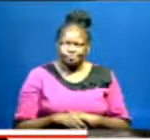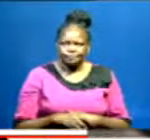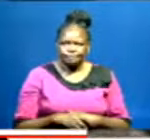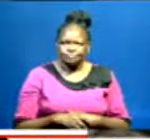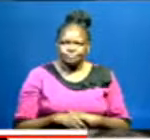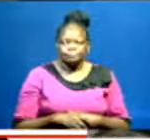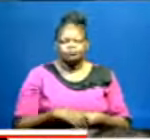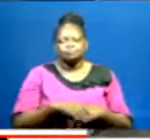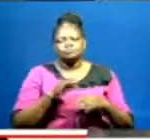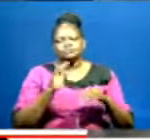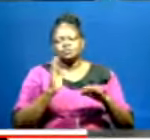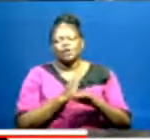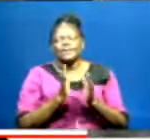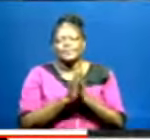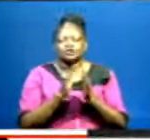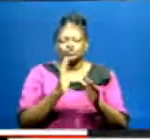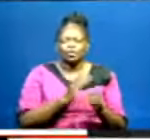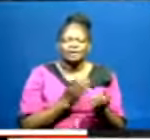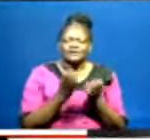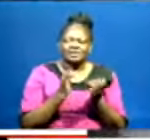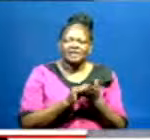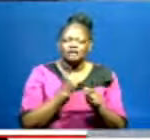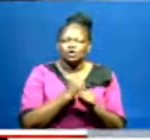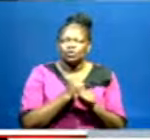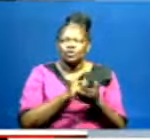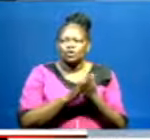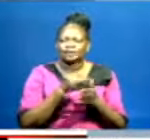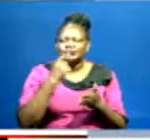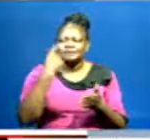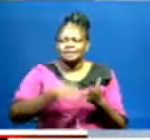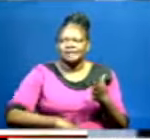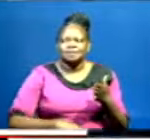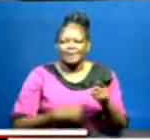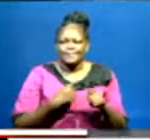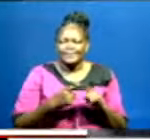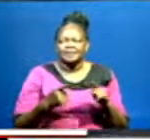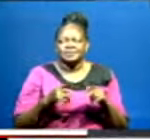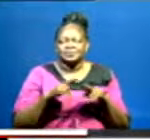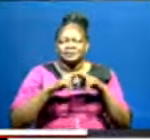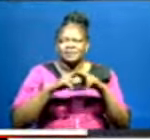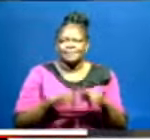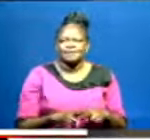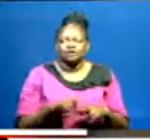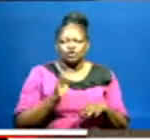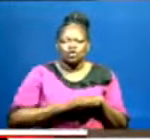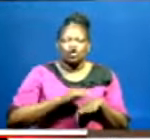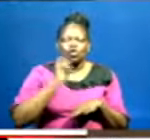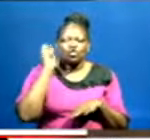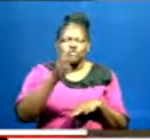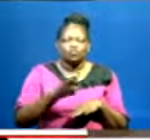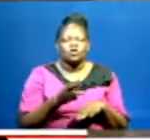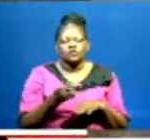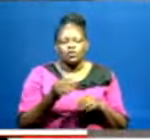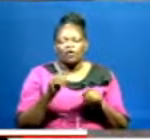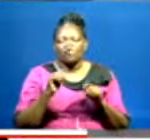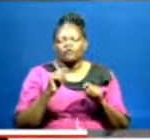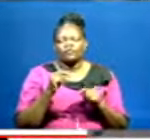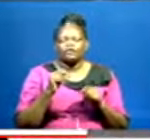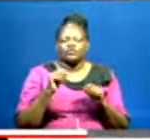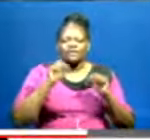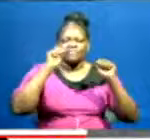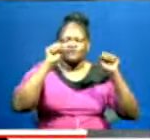songs, a service that they do without charge fee but depends on the goodwill of their fans for various tokens